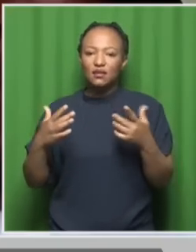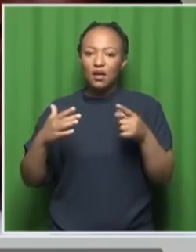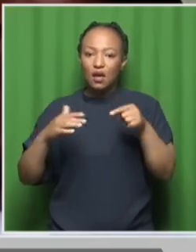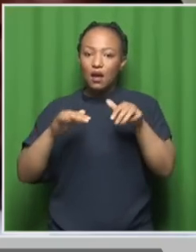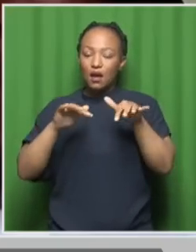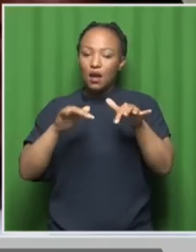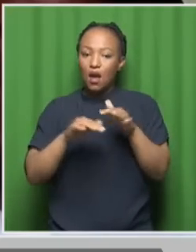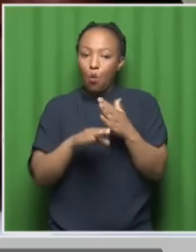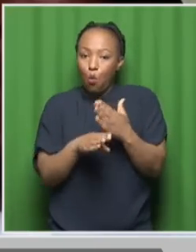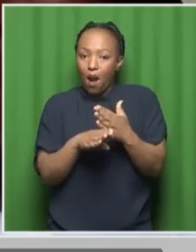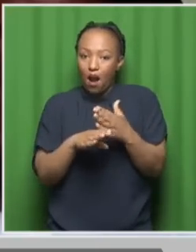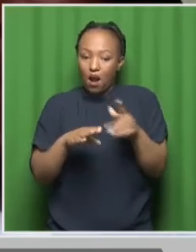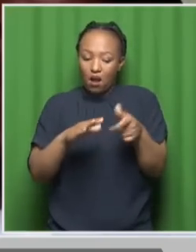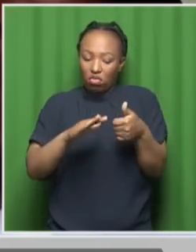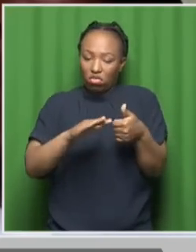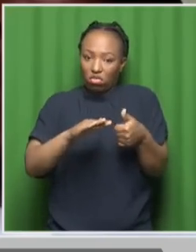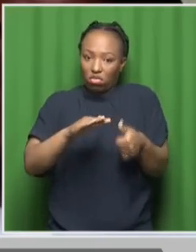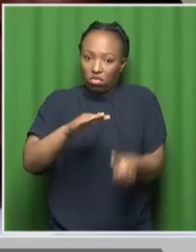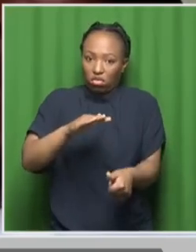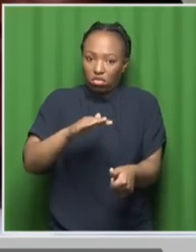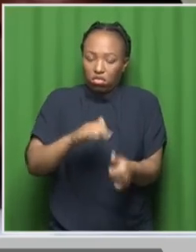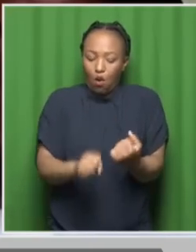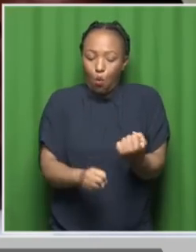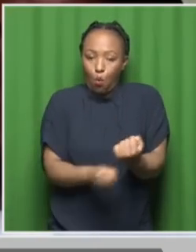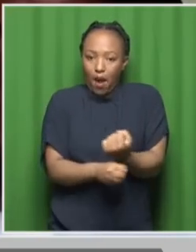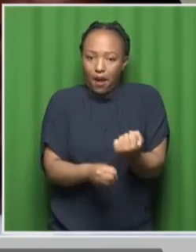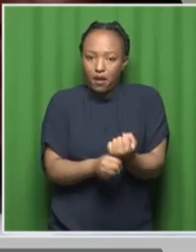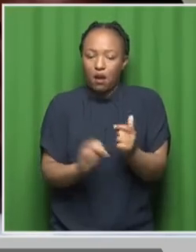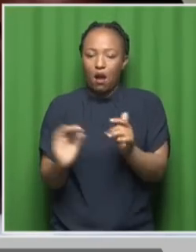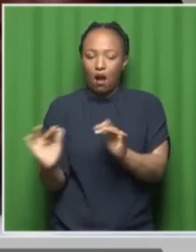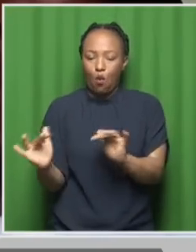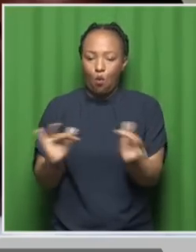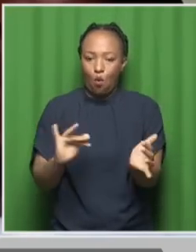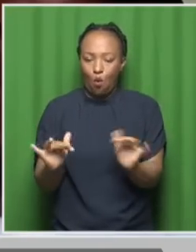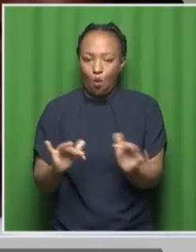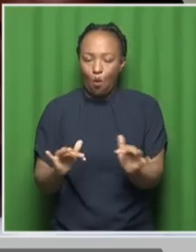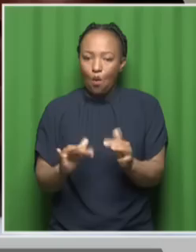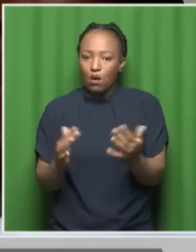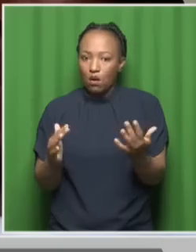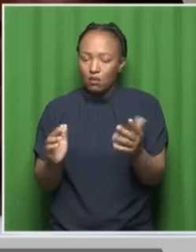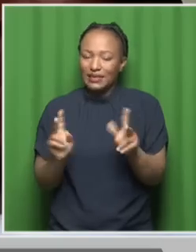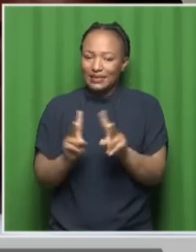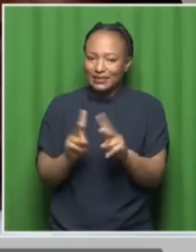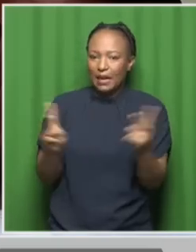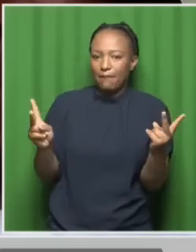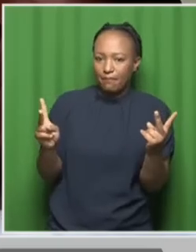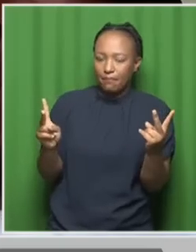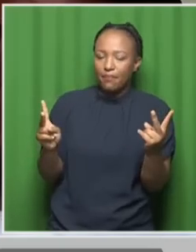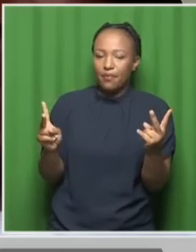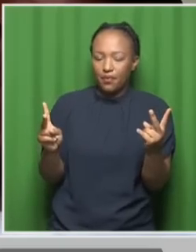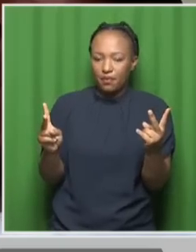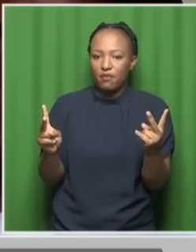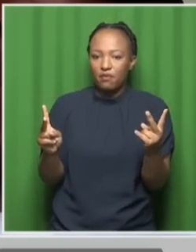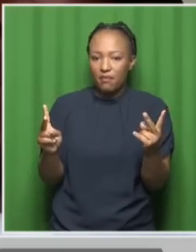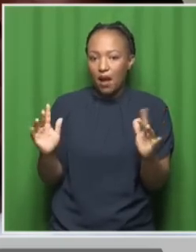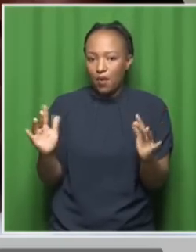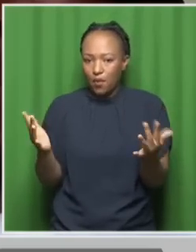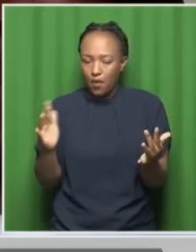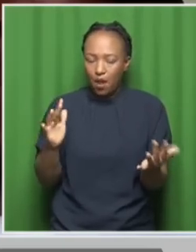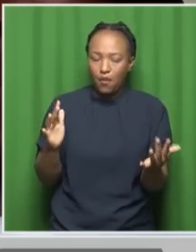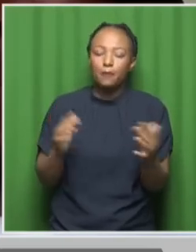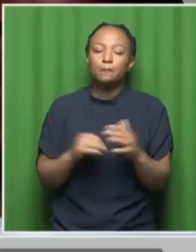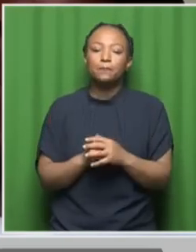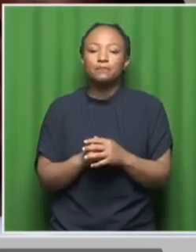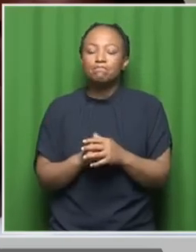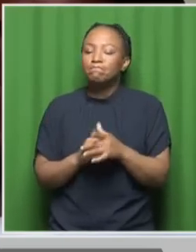those operating underground in terms of how those operations differ in one aspect. But let's